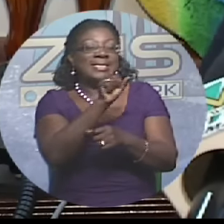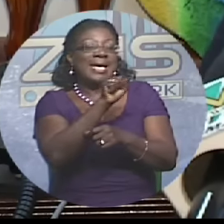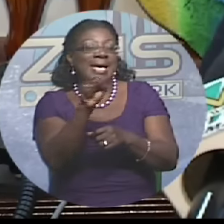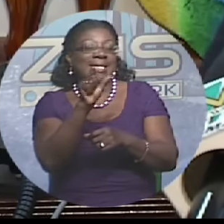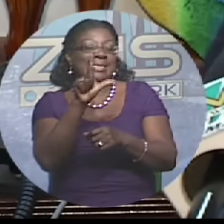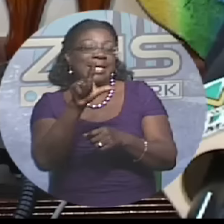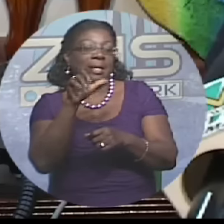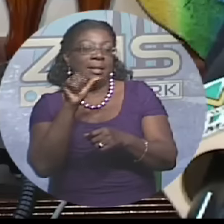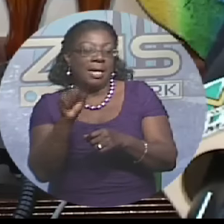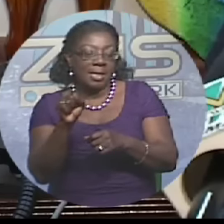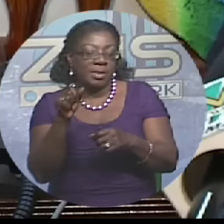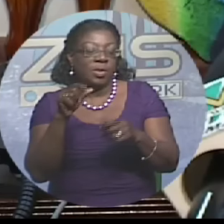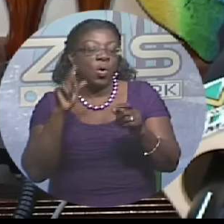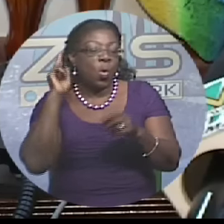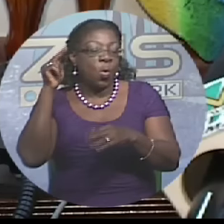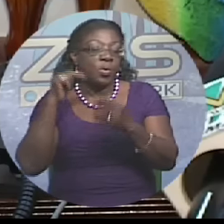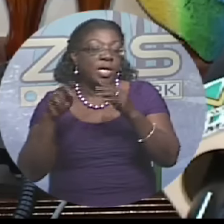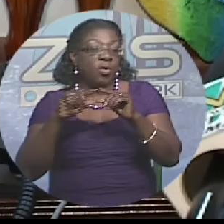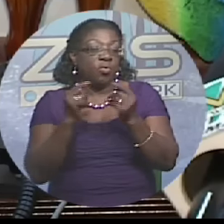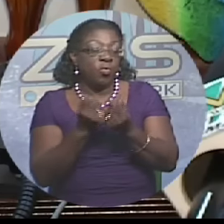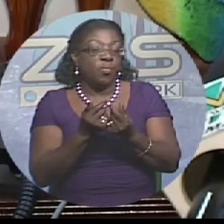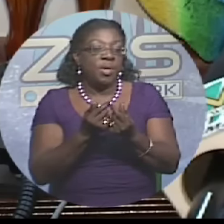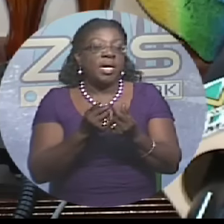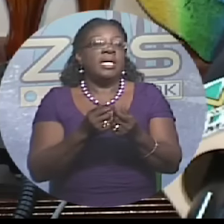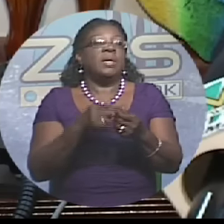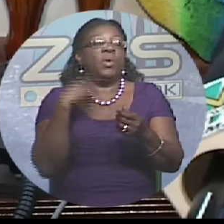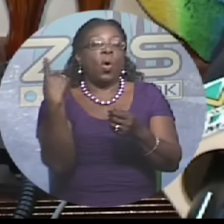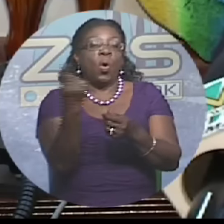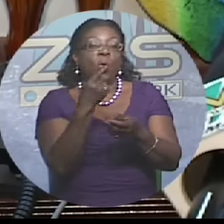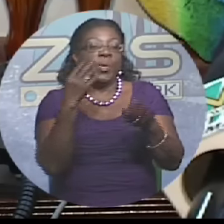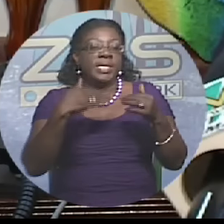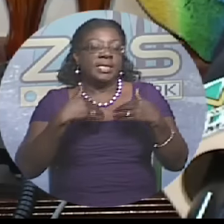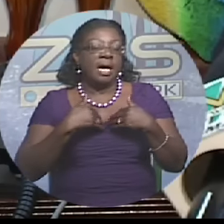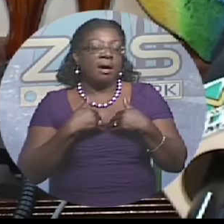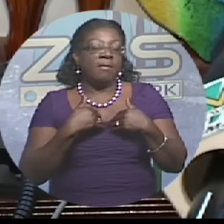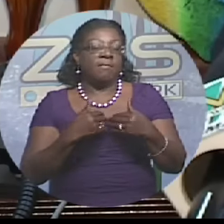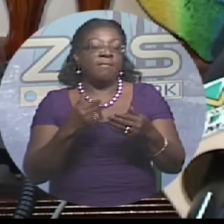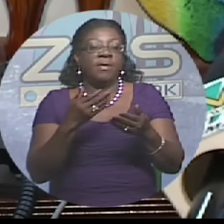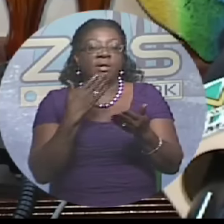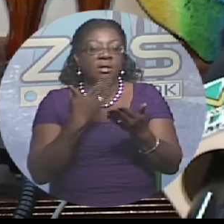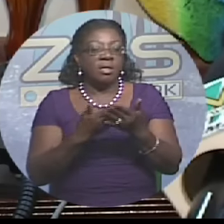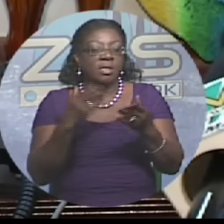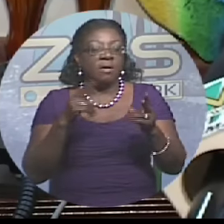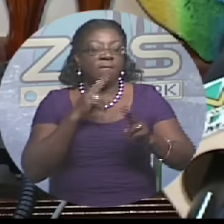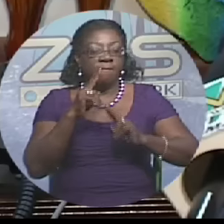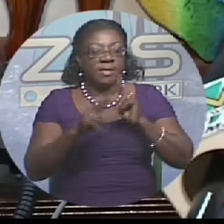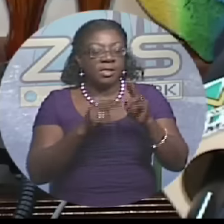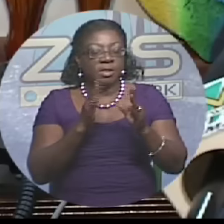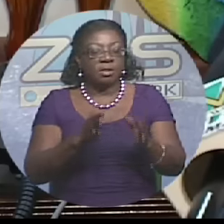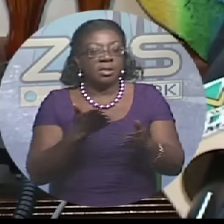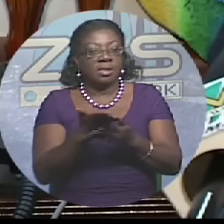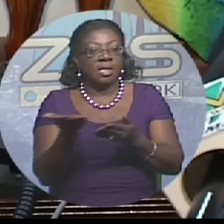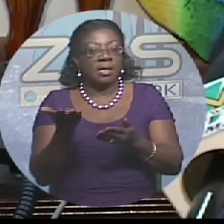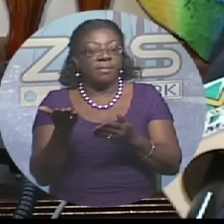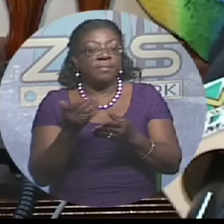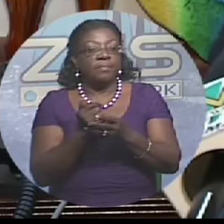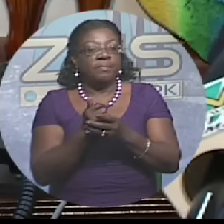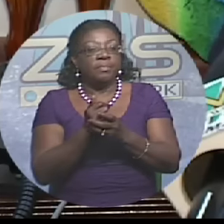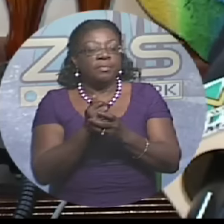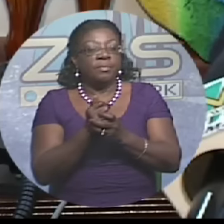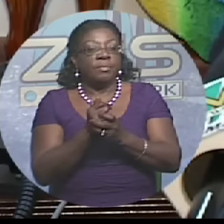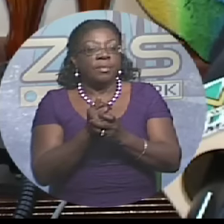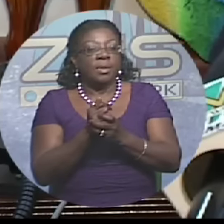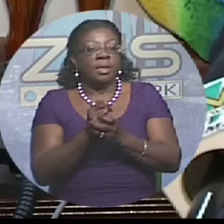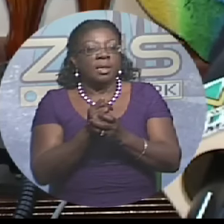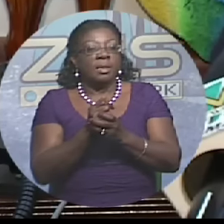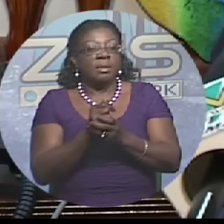think everyone's very eager. I mean, all the aspect of the delays aside, everyone's very excited, and even